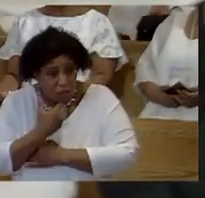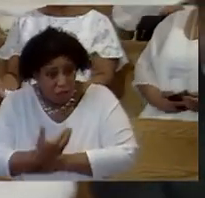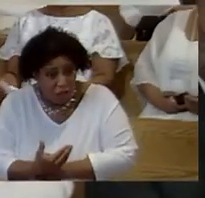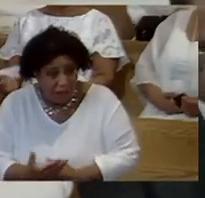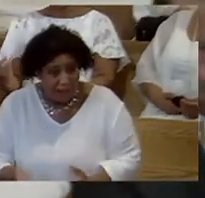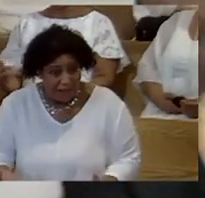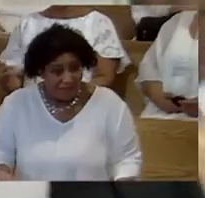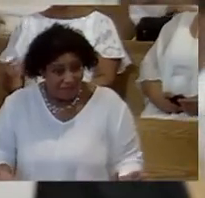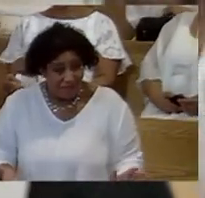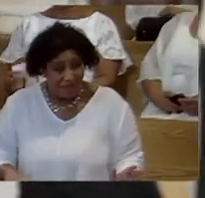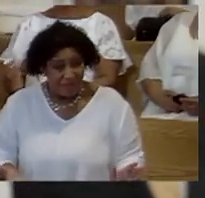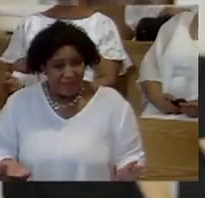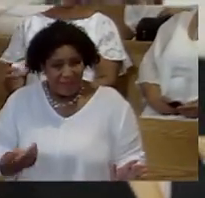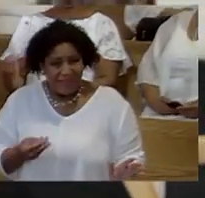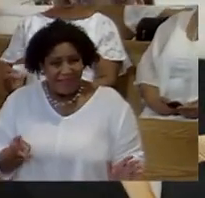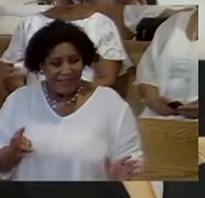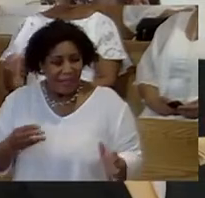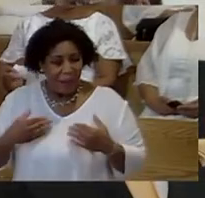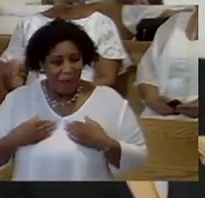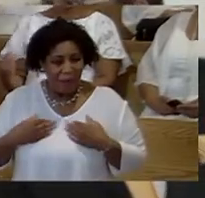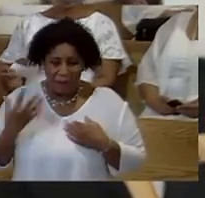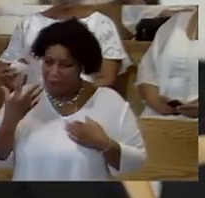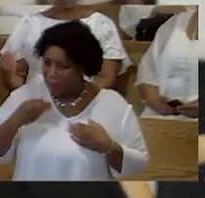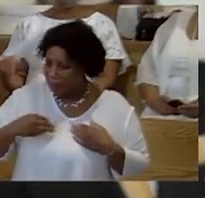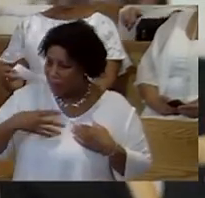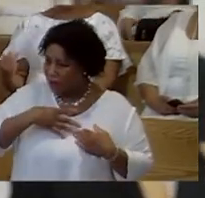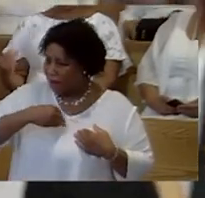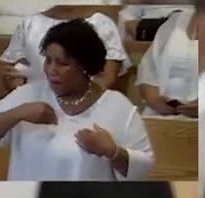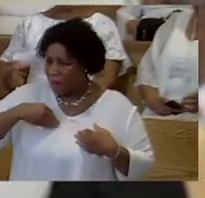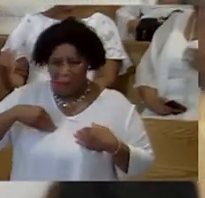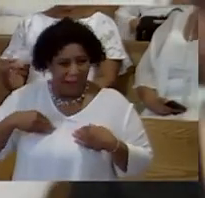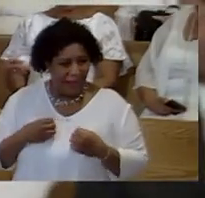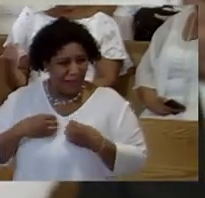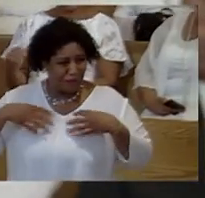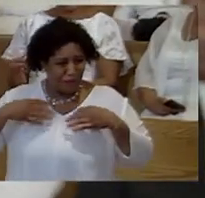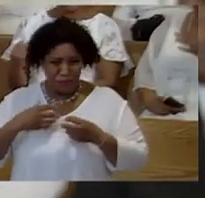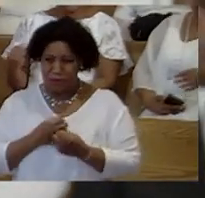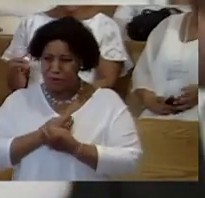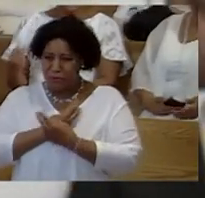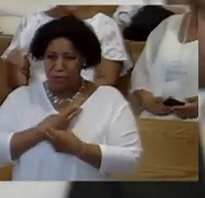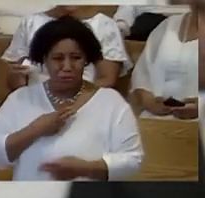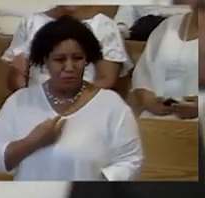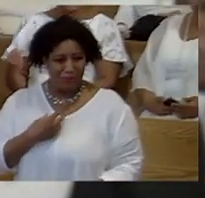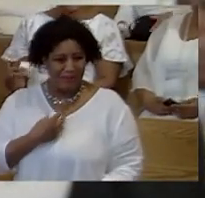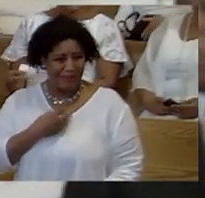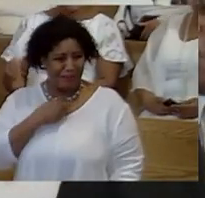Amen. Some of y'all got your nice white suits on. Amen.